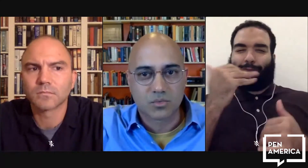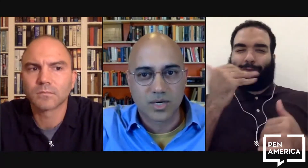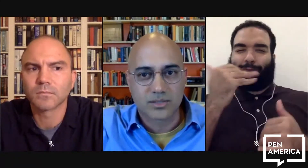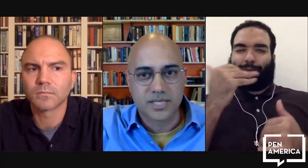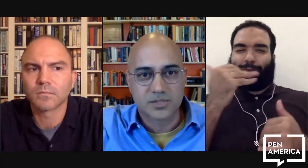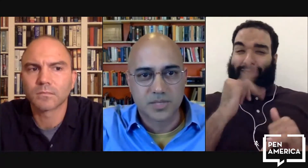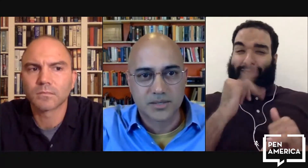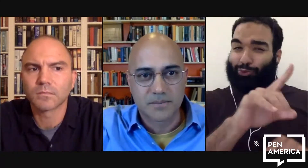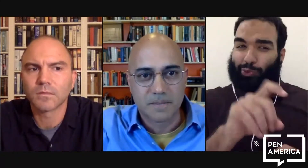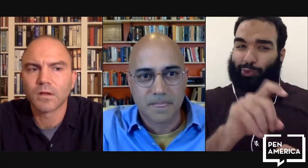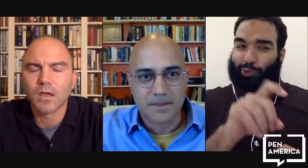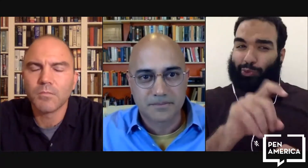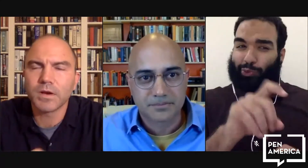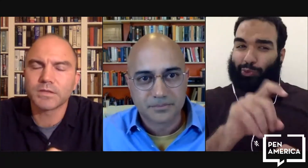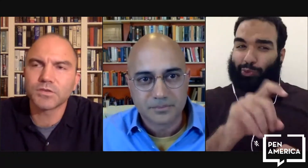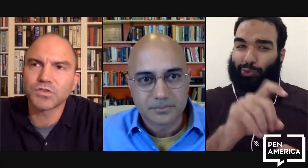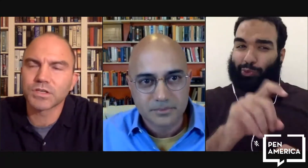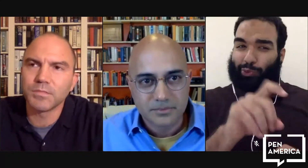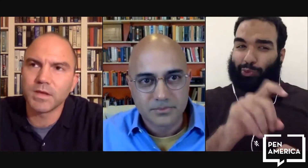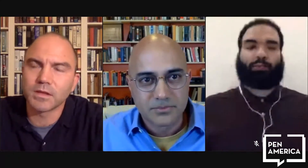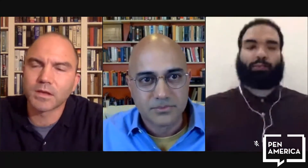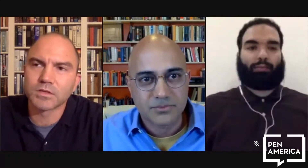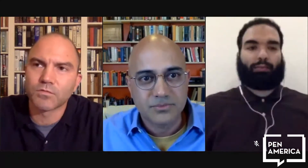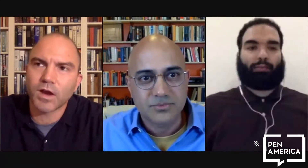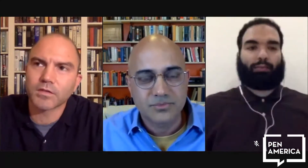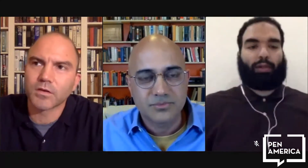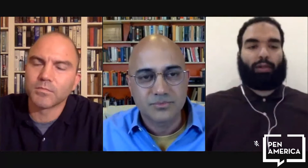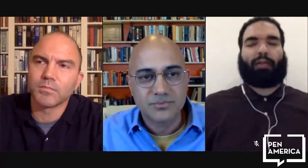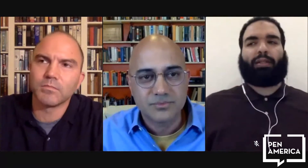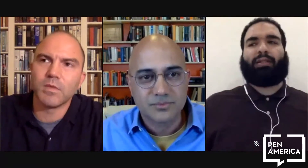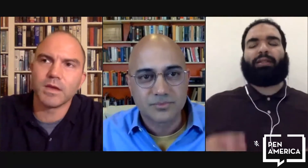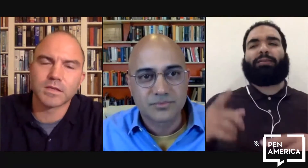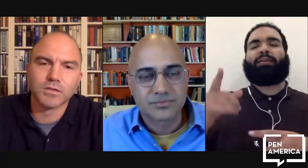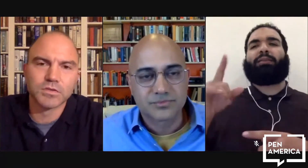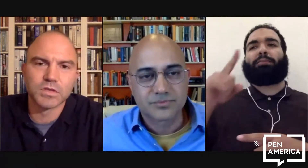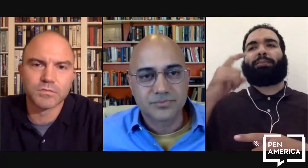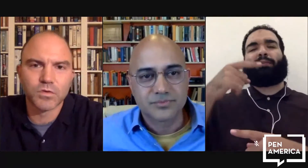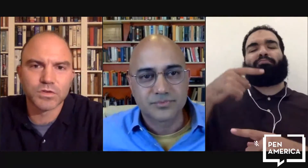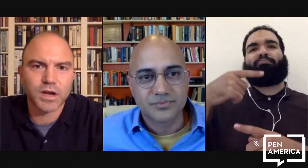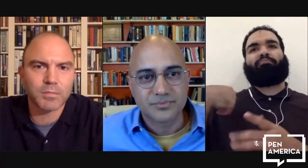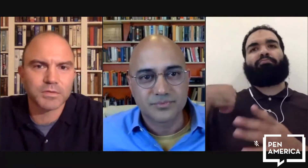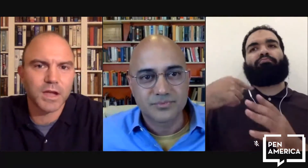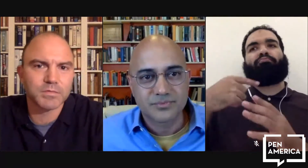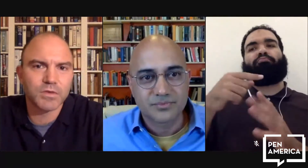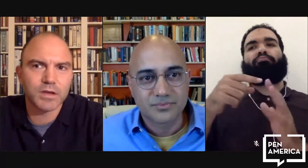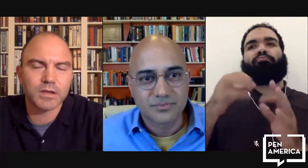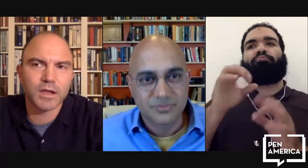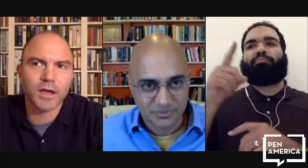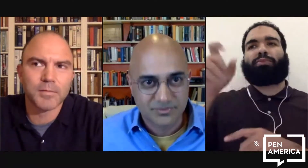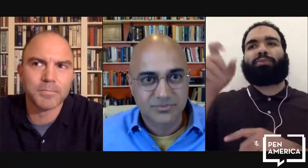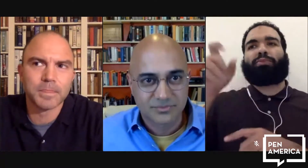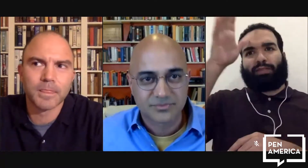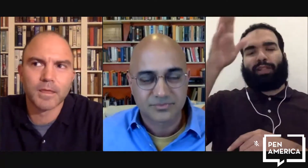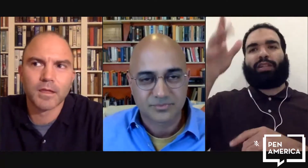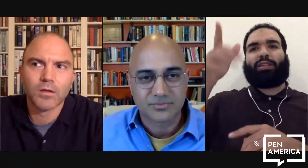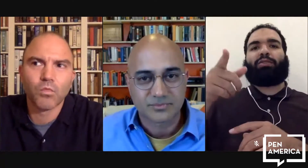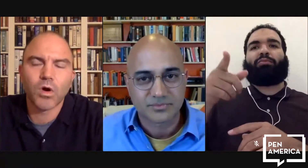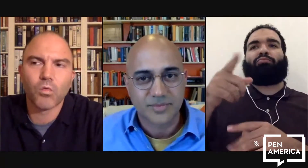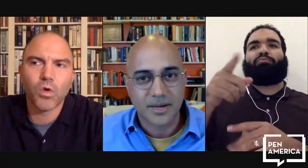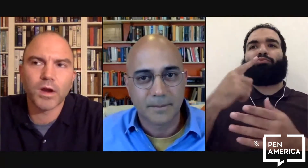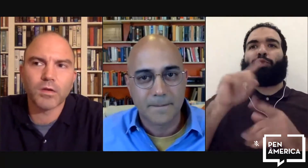where it takes me. But it's interesting to me because your father makes and loses fortune a couple of times, right?